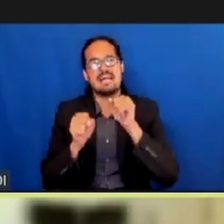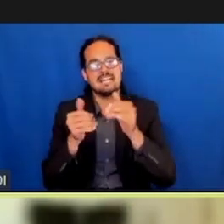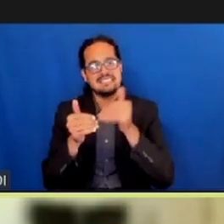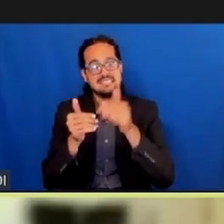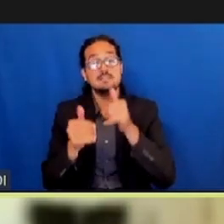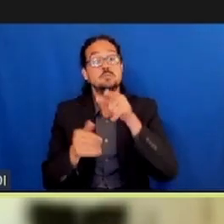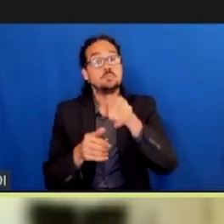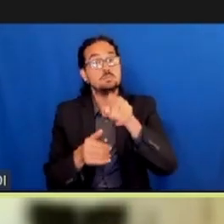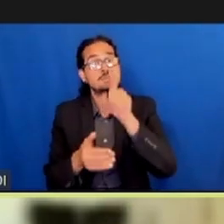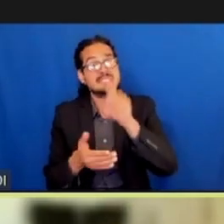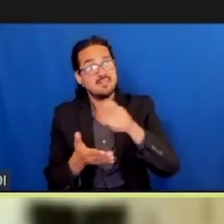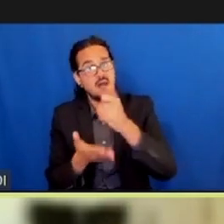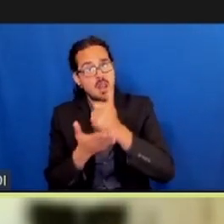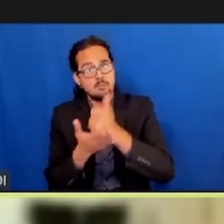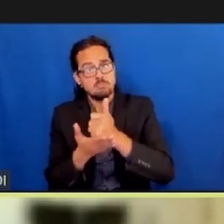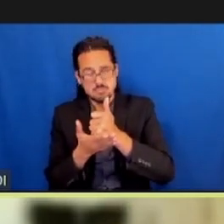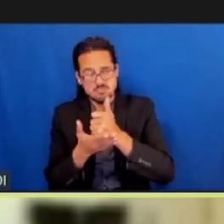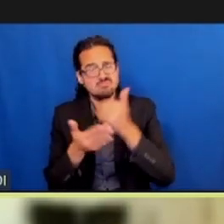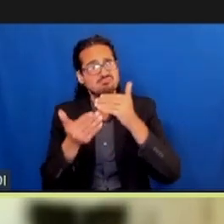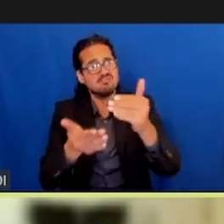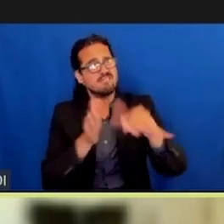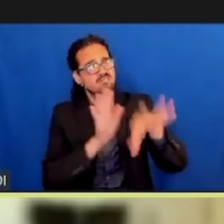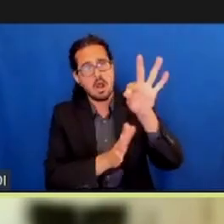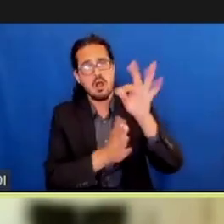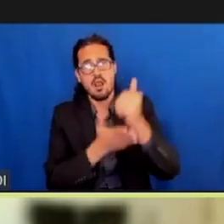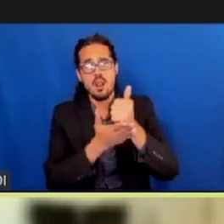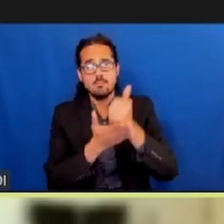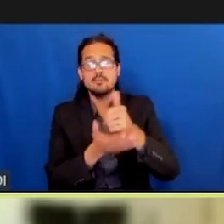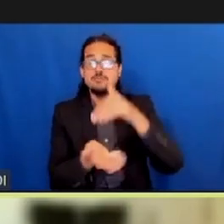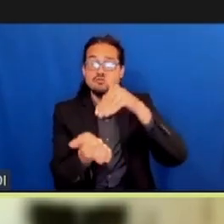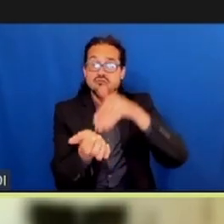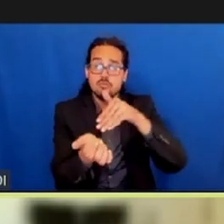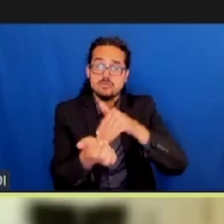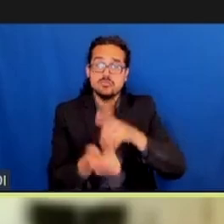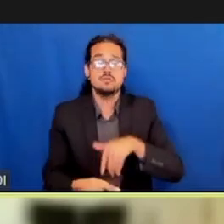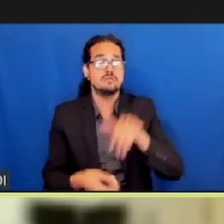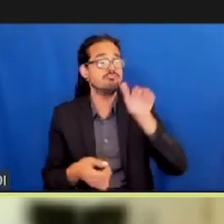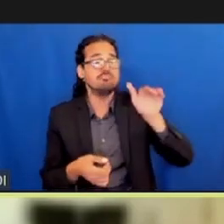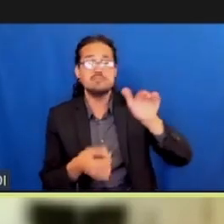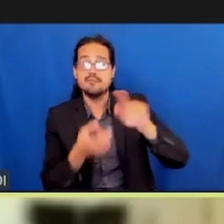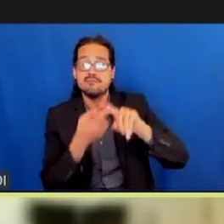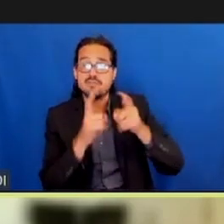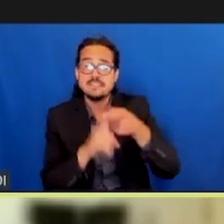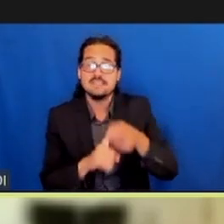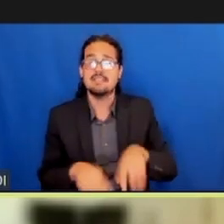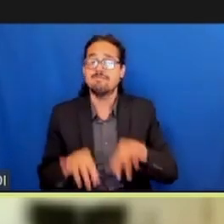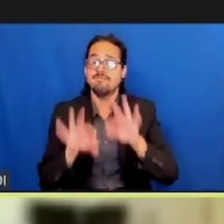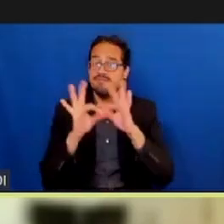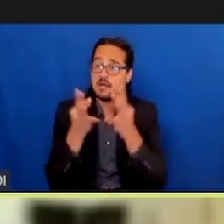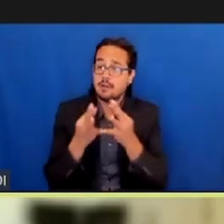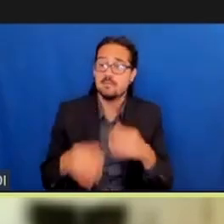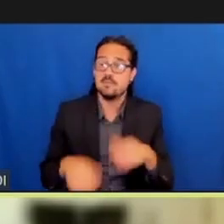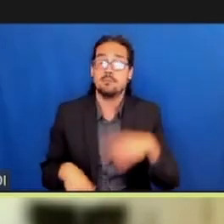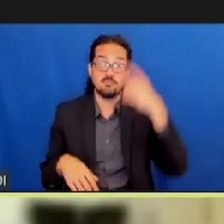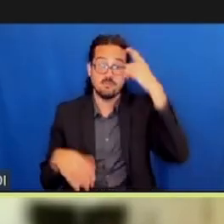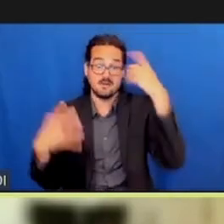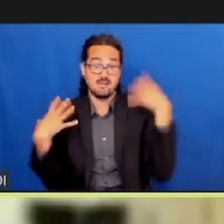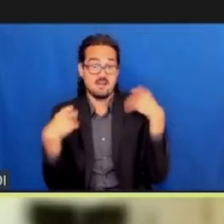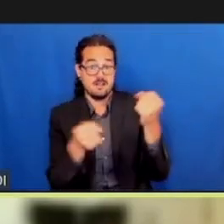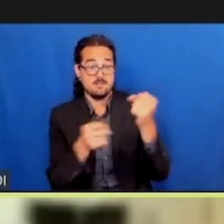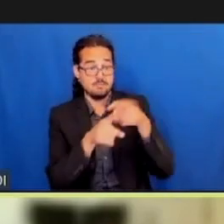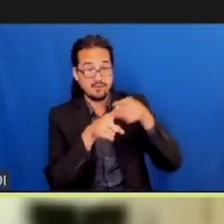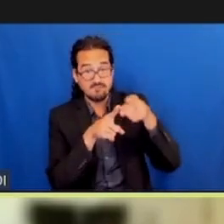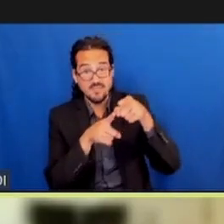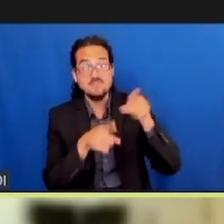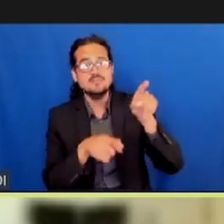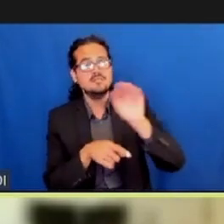with your friends and family, going to healthcare professionals, and seeking a mental health care professional if that's what you need. Next slide,